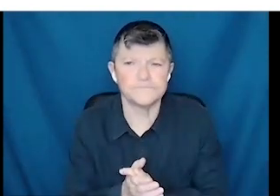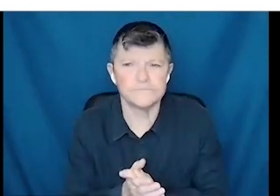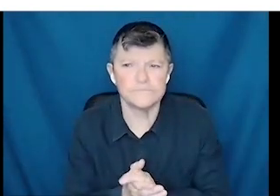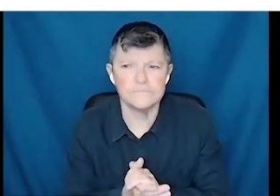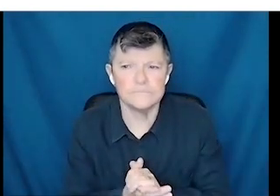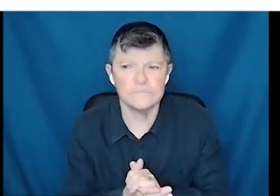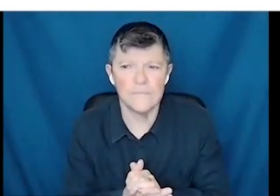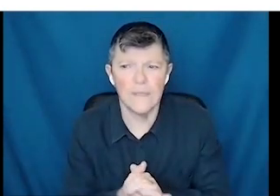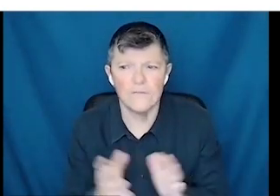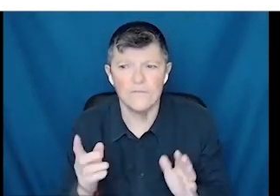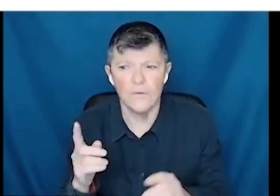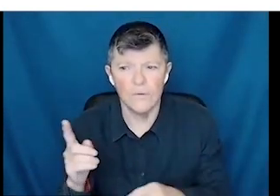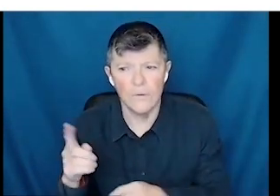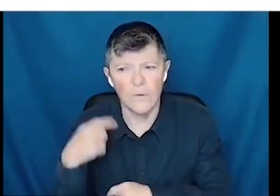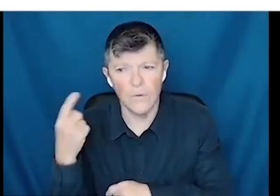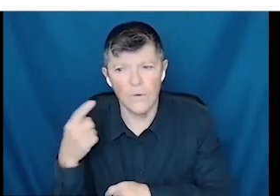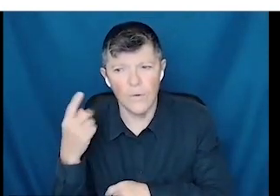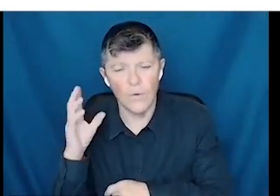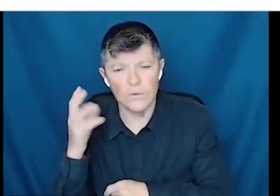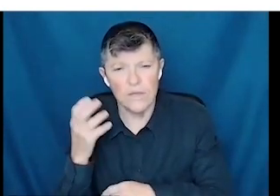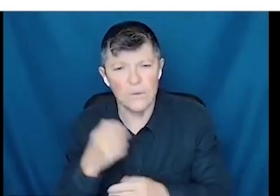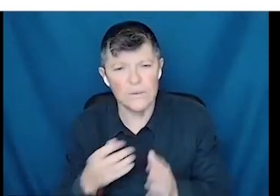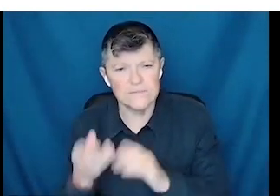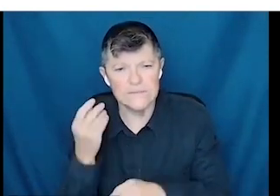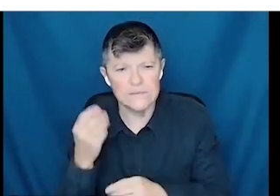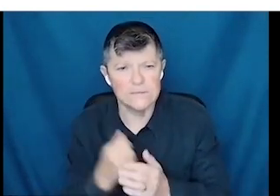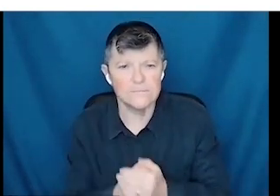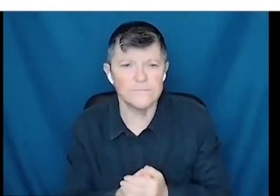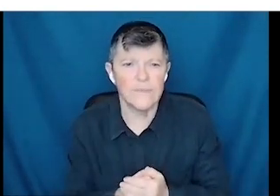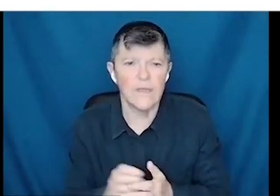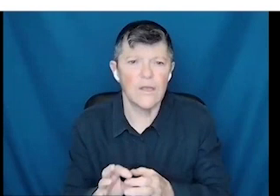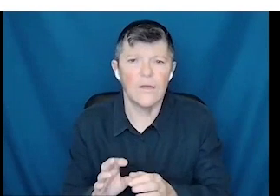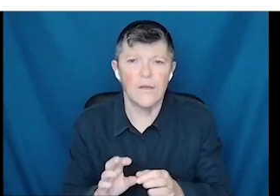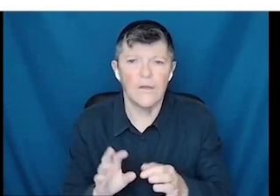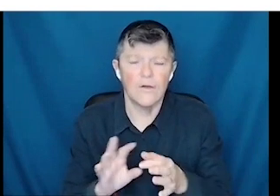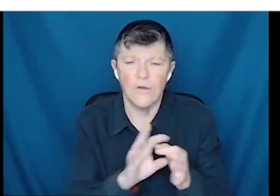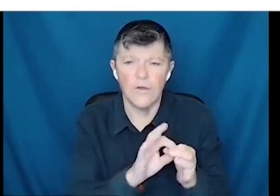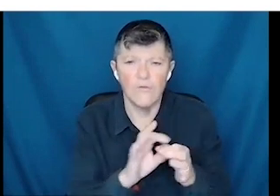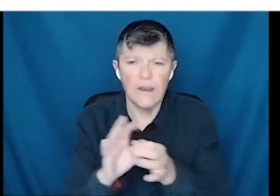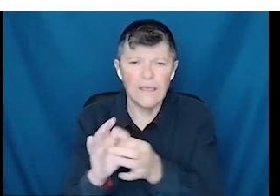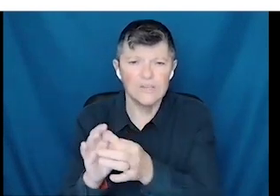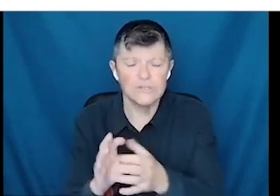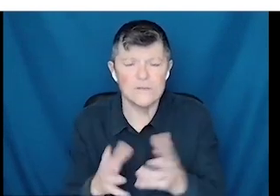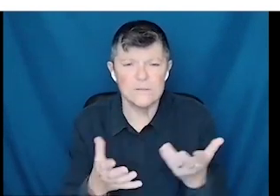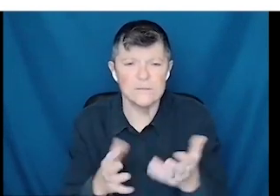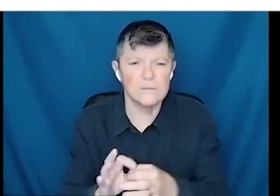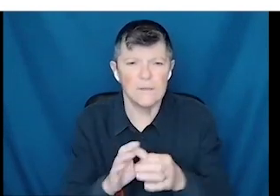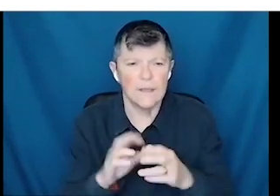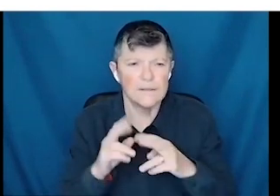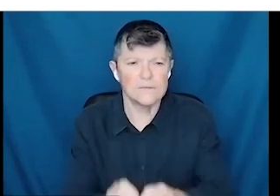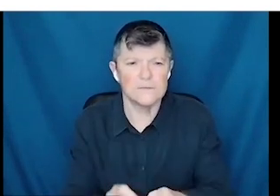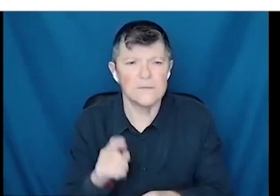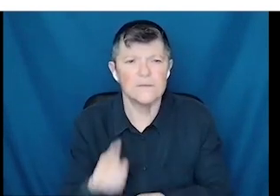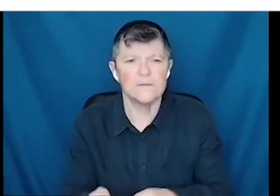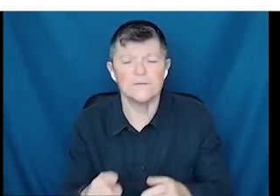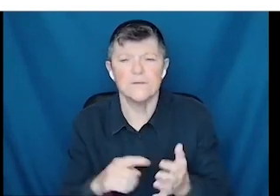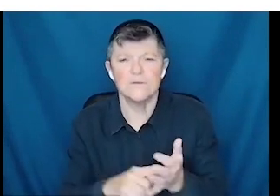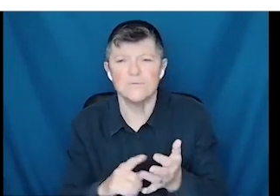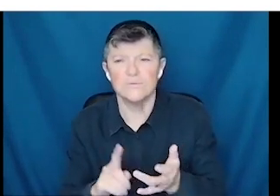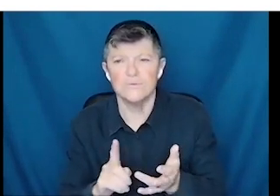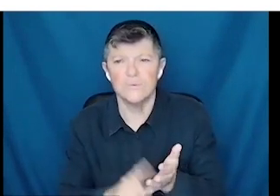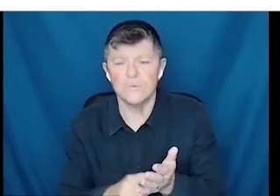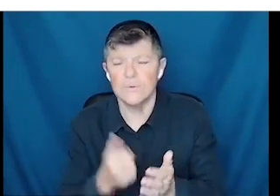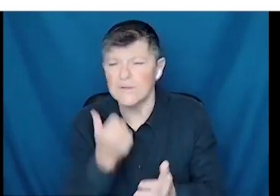audio listeners, I'll read it out. Correlation analysis is a tool/statistical method we can use to summarize trends between